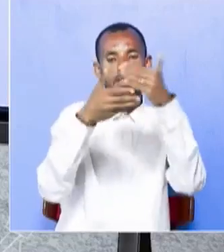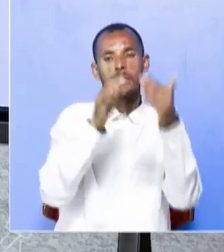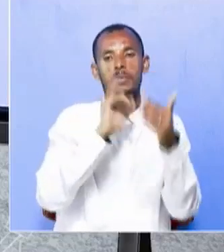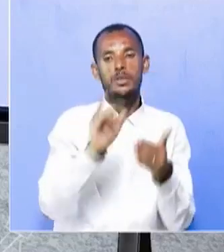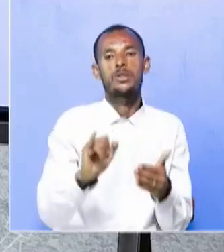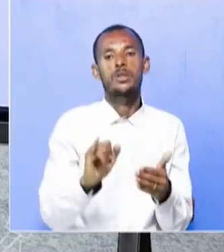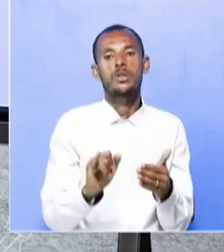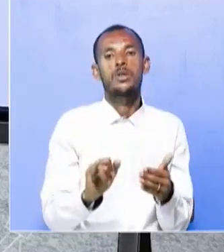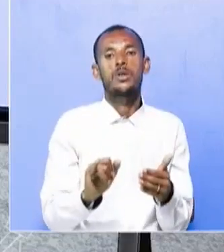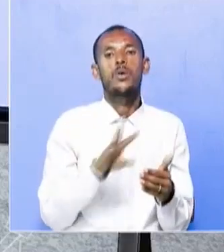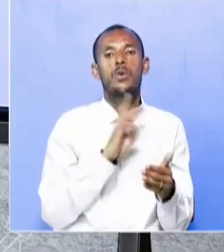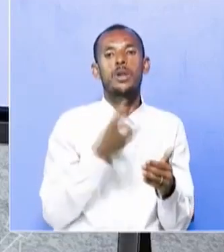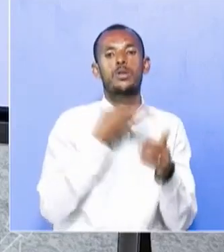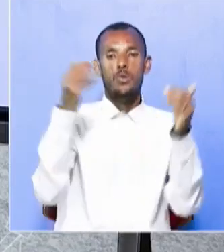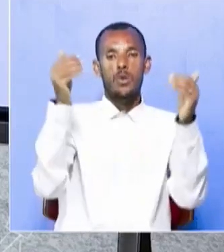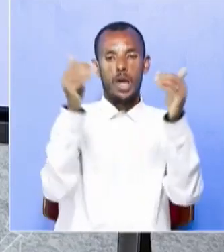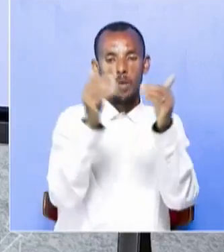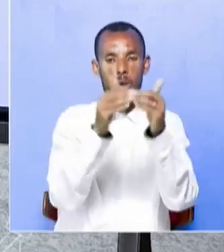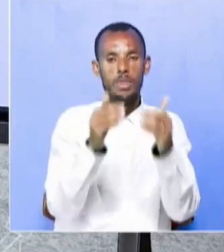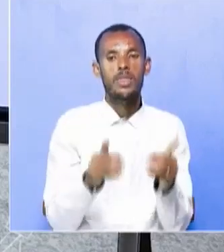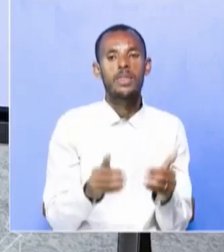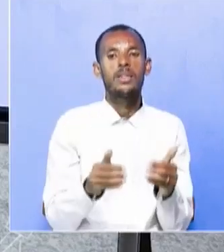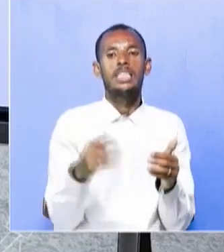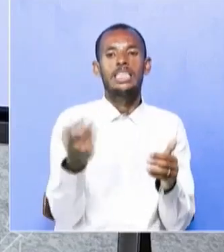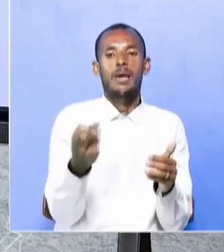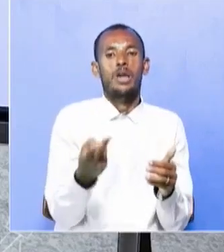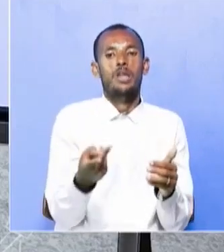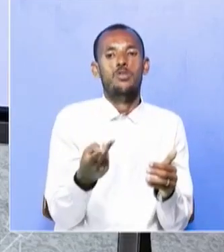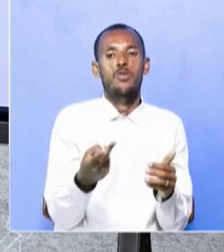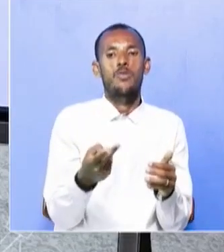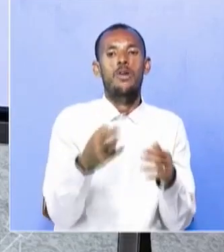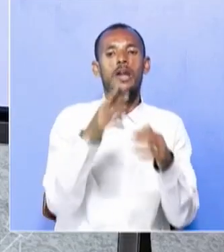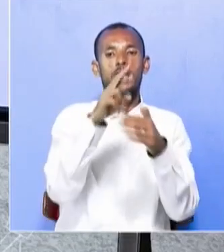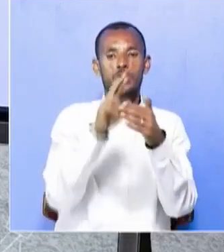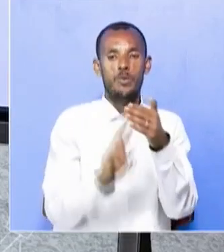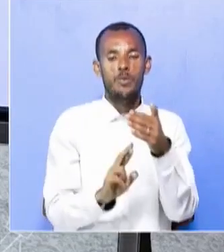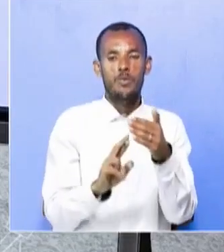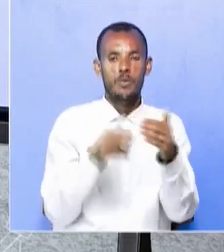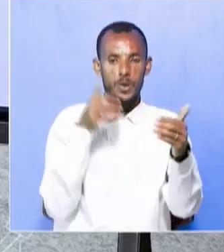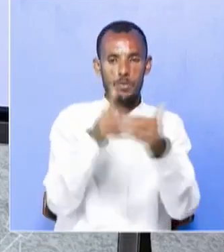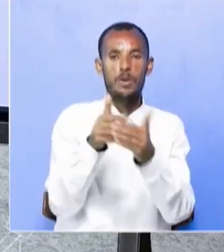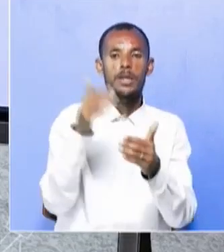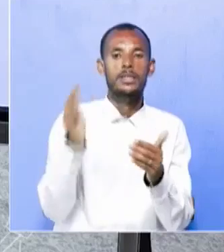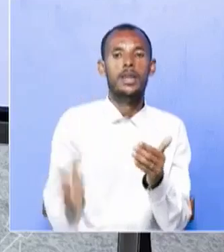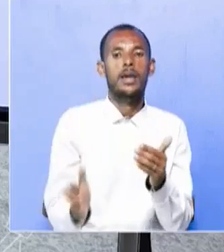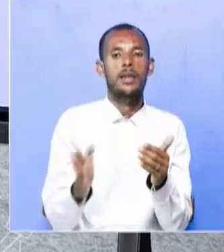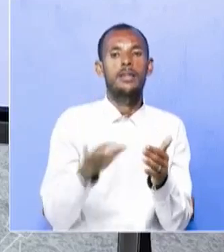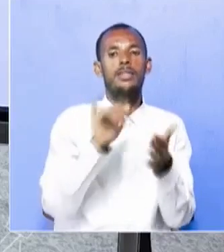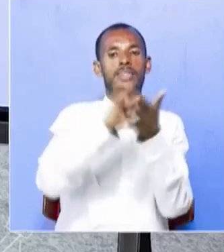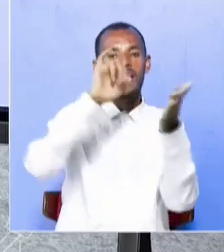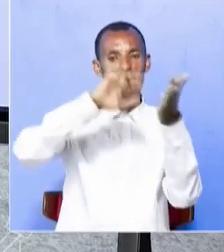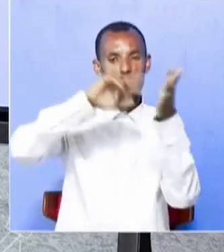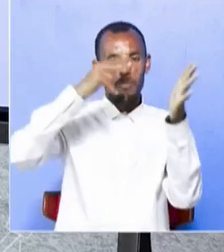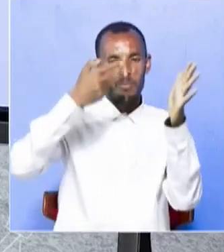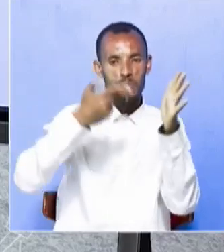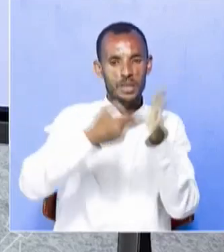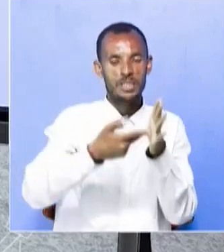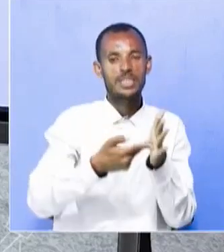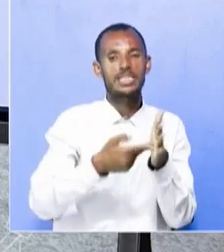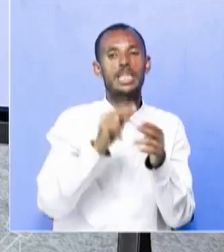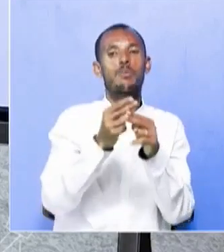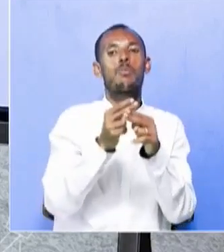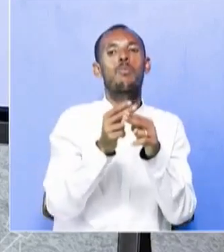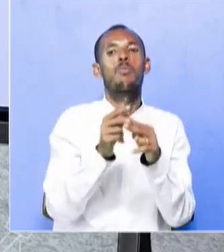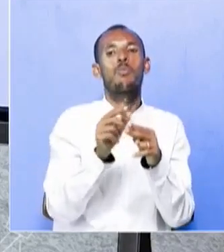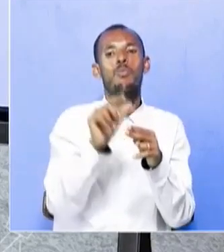need to equate the pairs of the ratio of corresponding sides. So that means the smallest